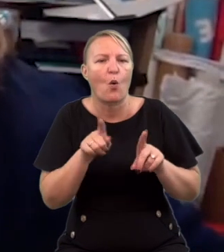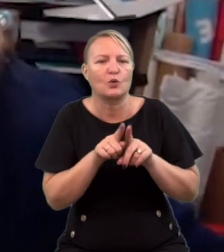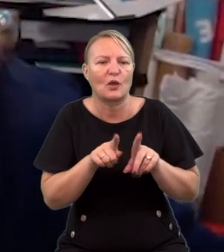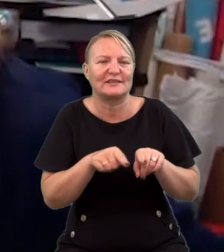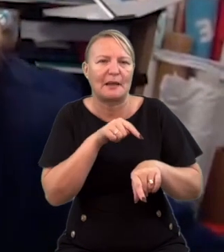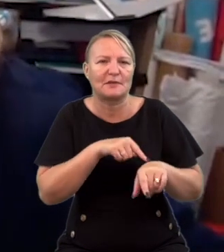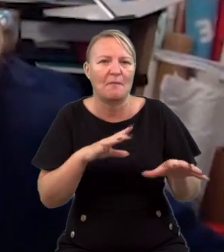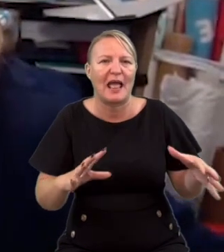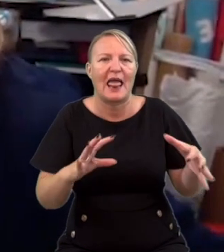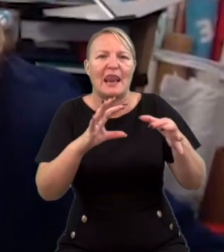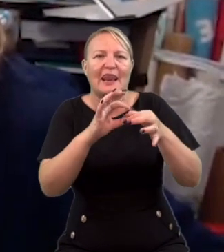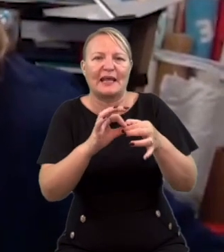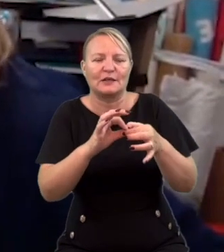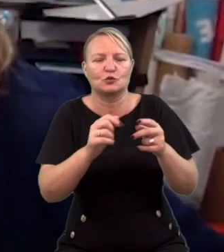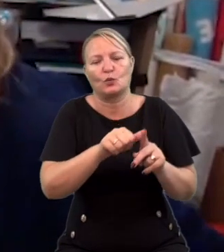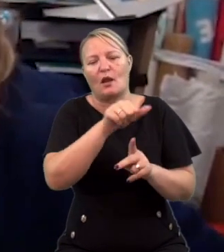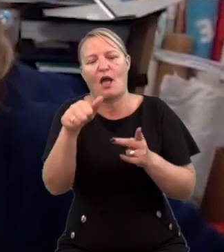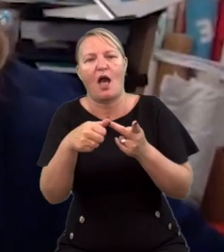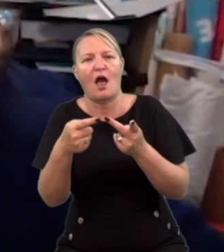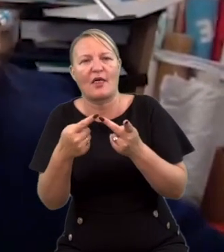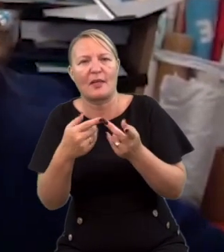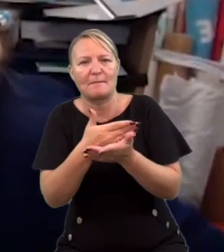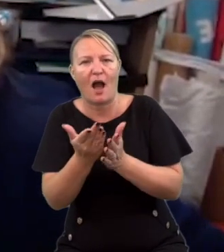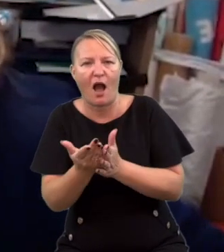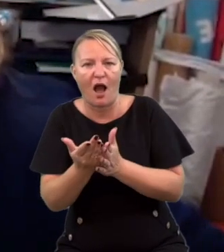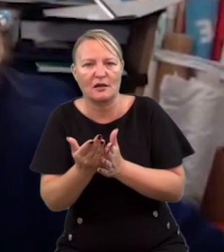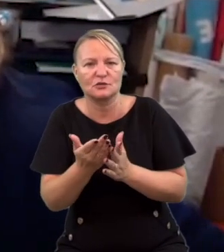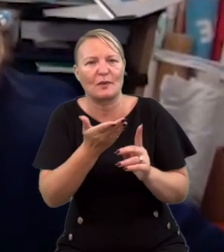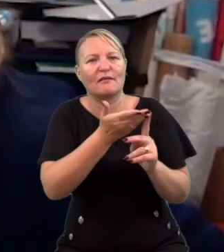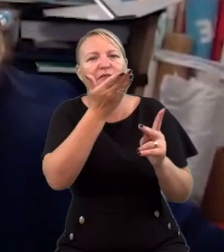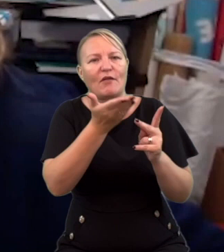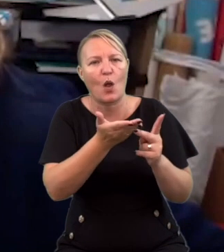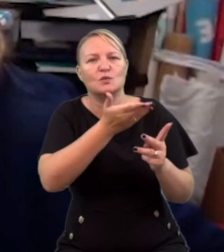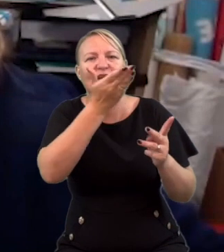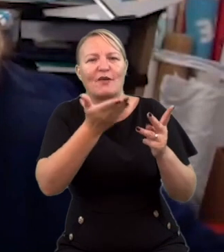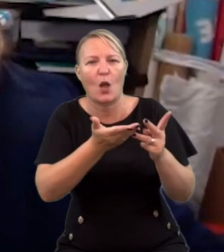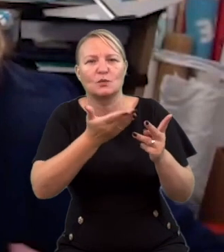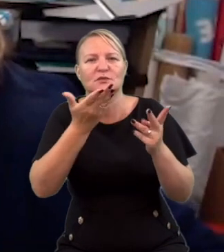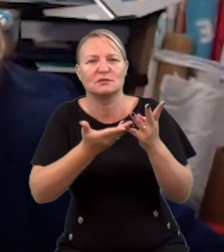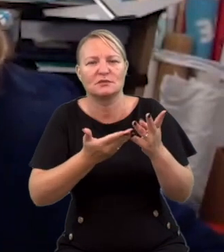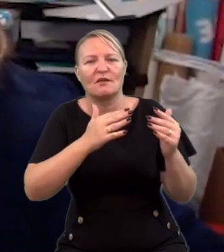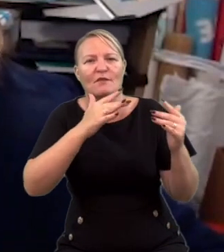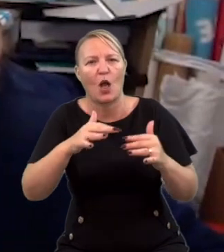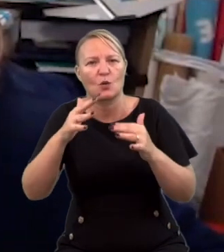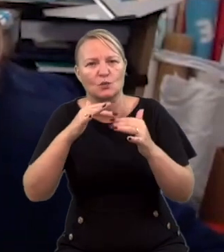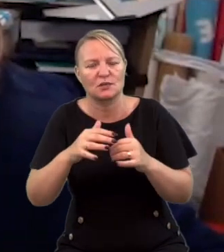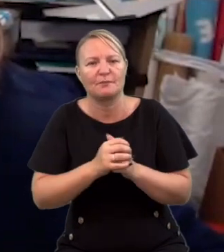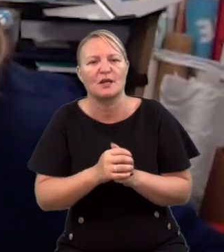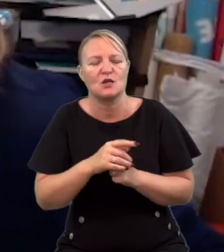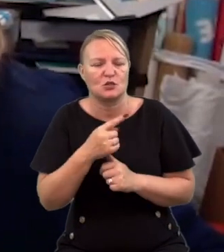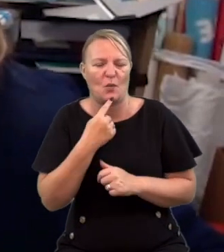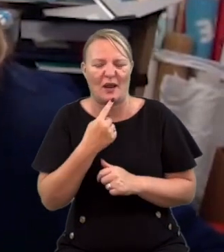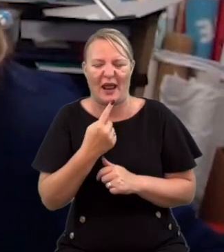along. And the idea kind of emerged of this sense of a gang of